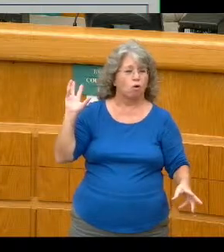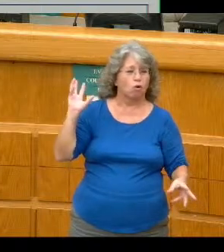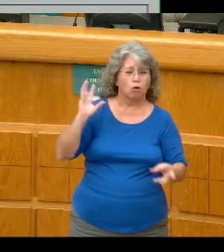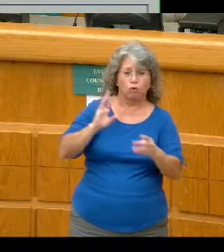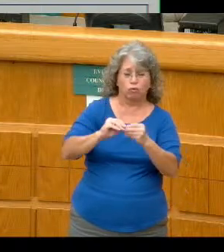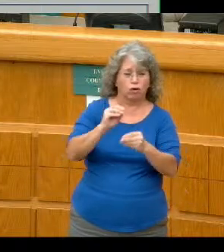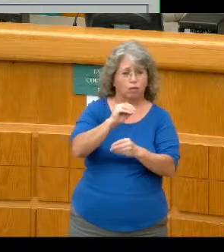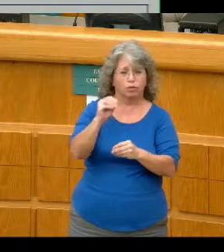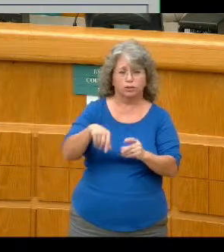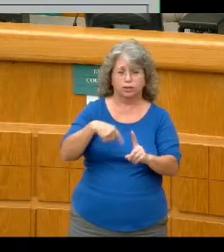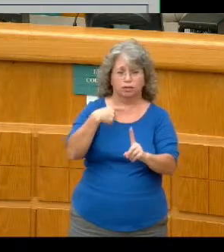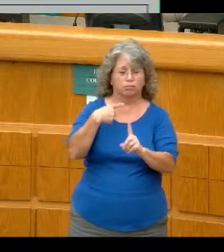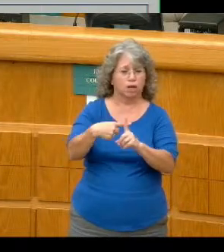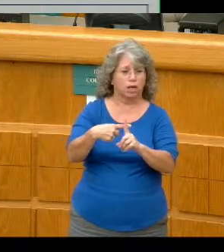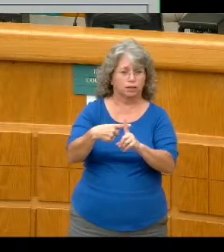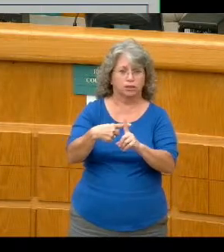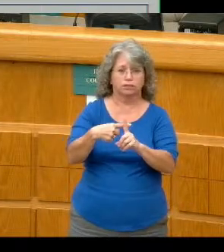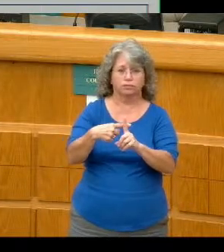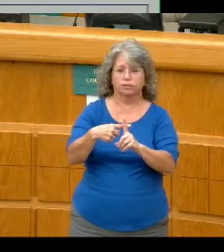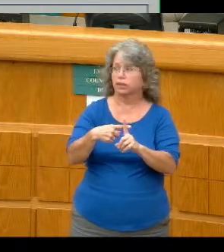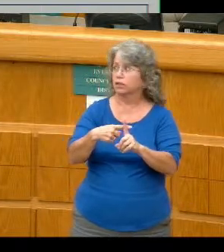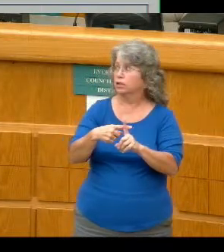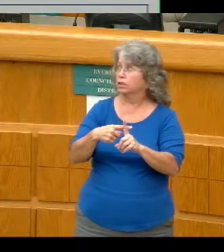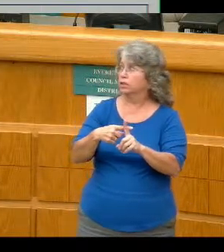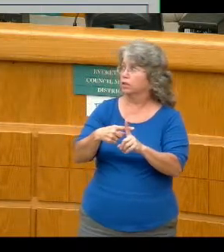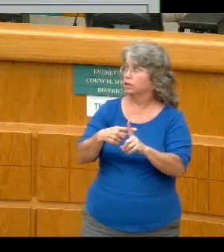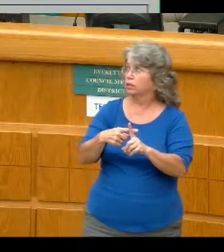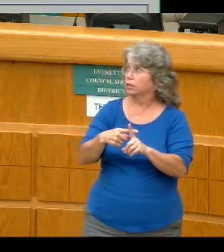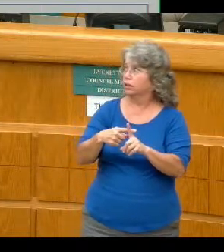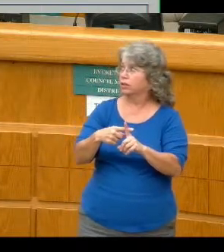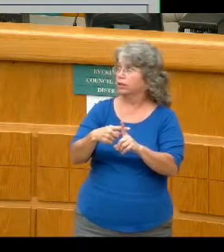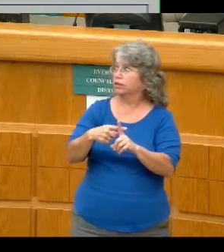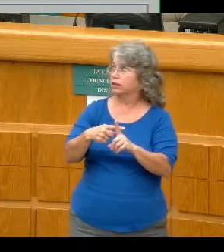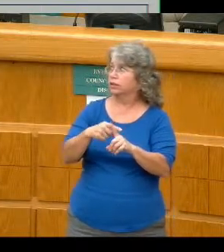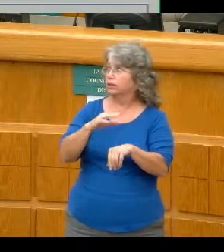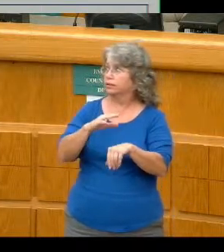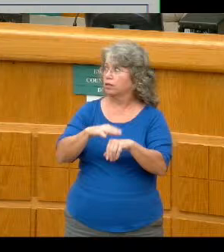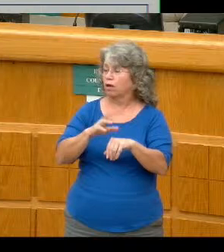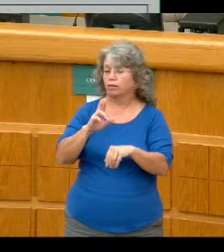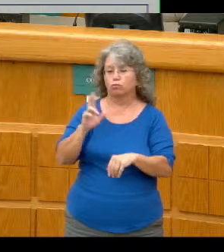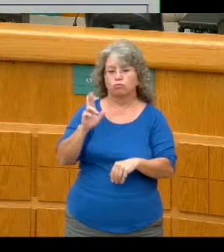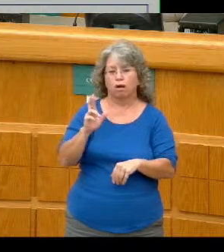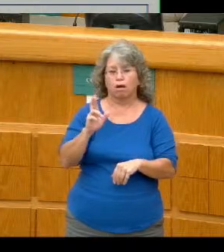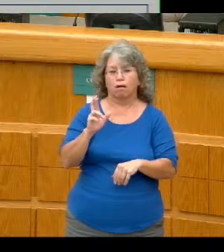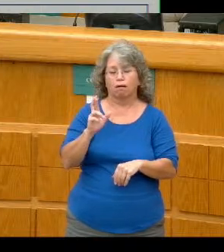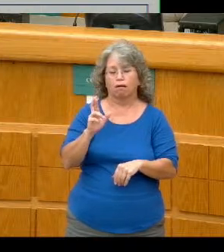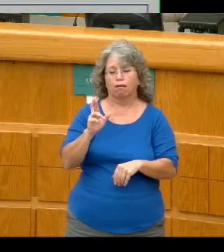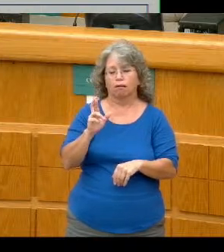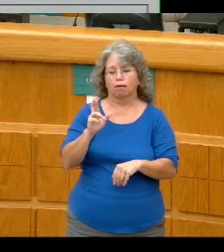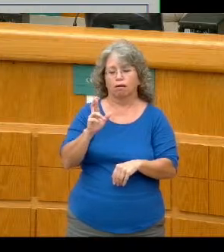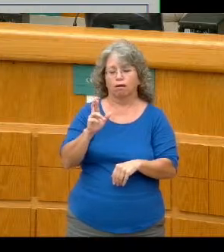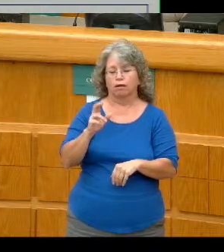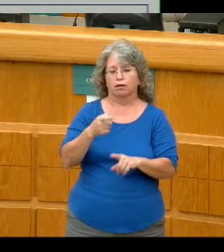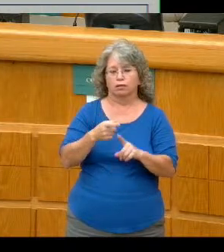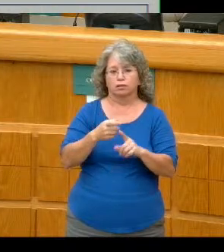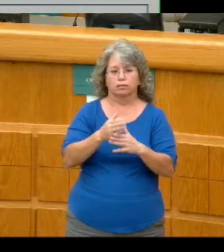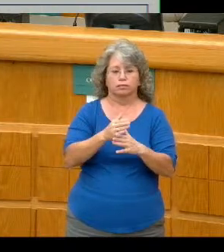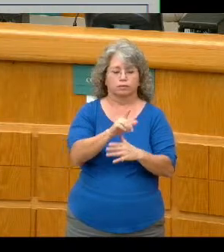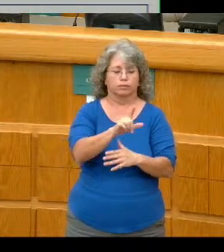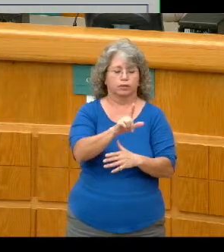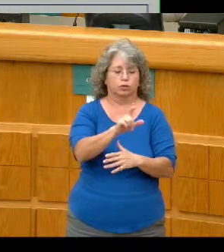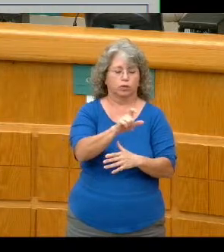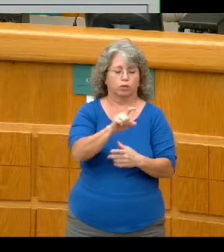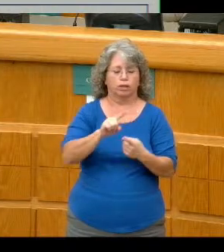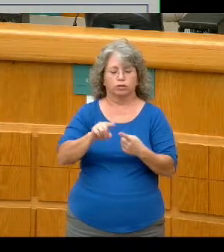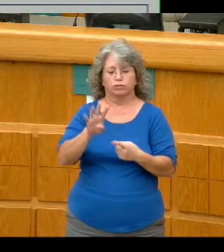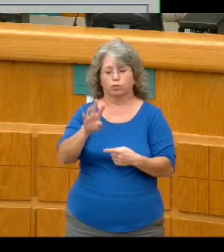then our overall percent positives through the whole pandemic can be seen over here on the right under overall. We're at from